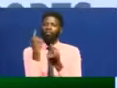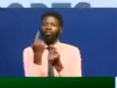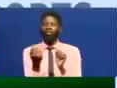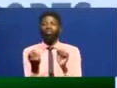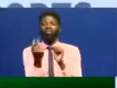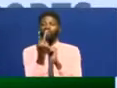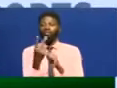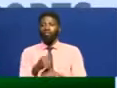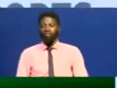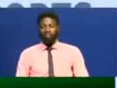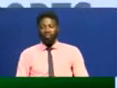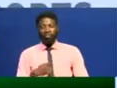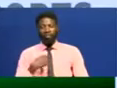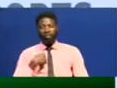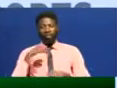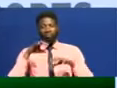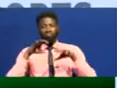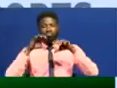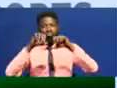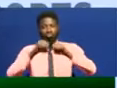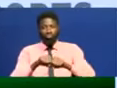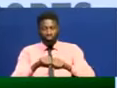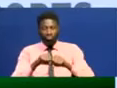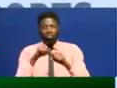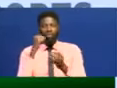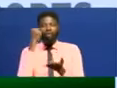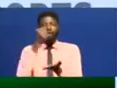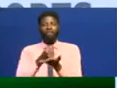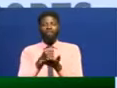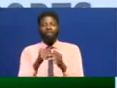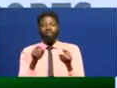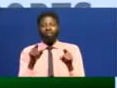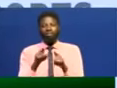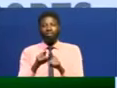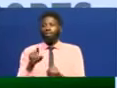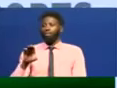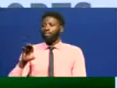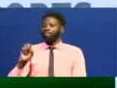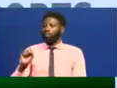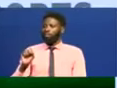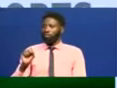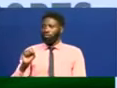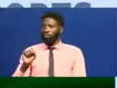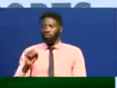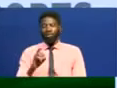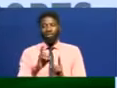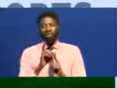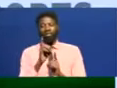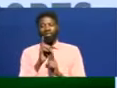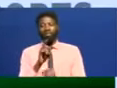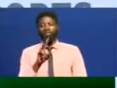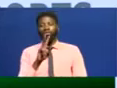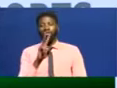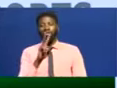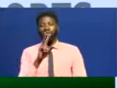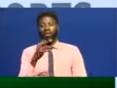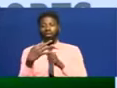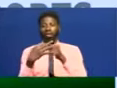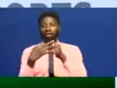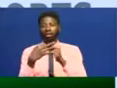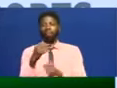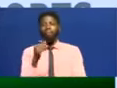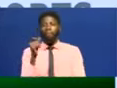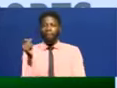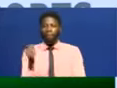I took office as Cabinet Secretary on the 28th day of October